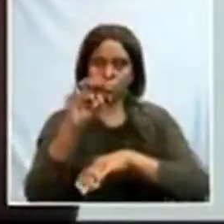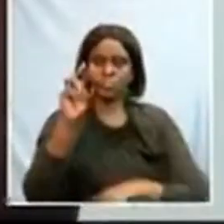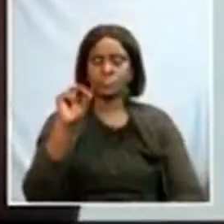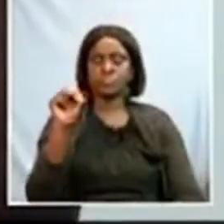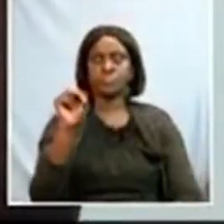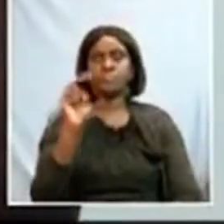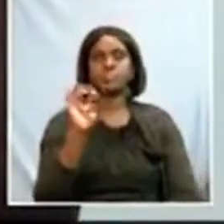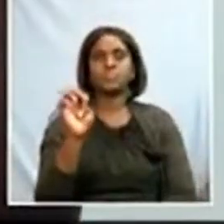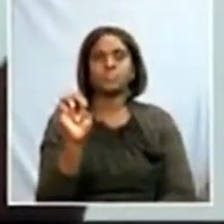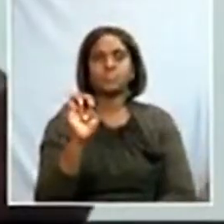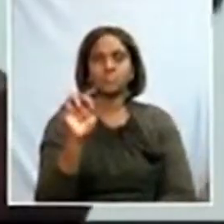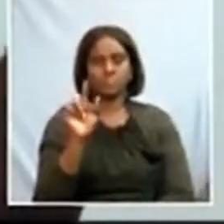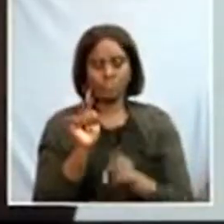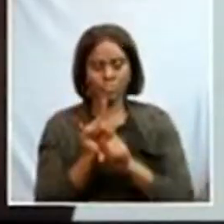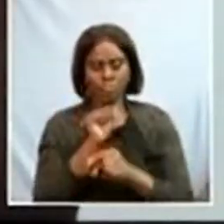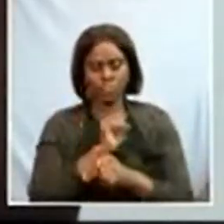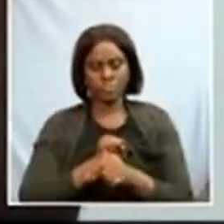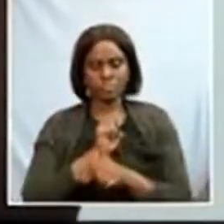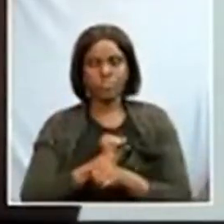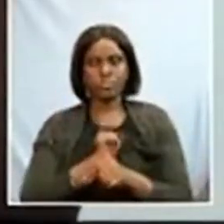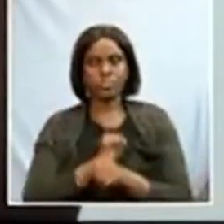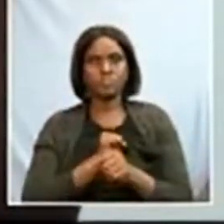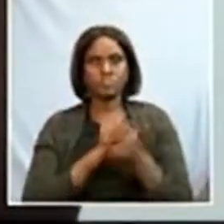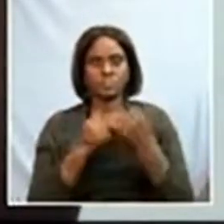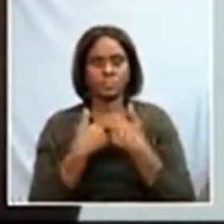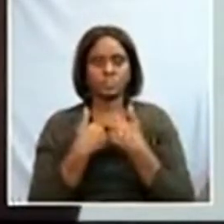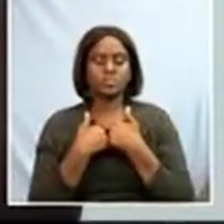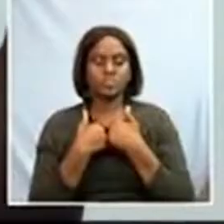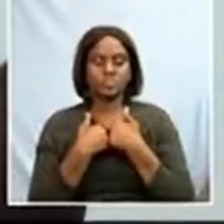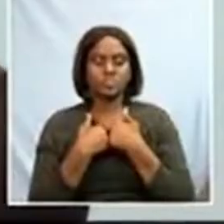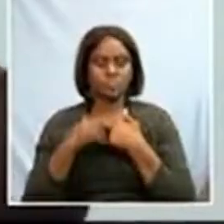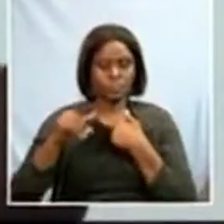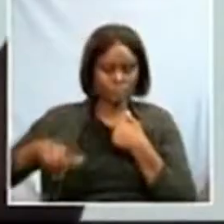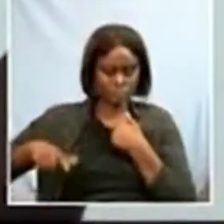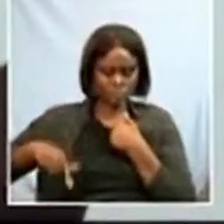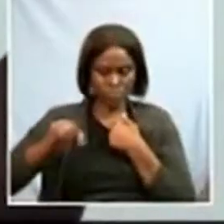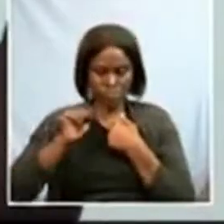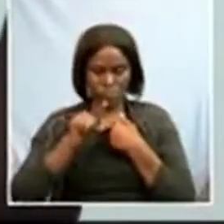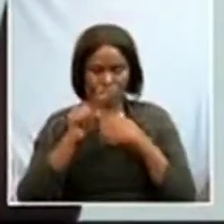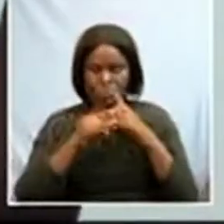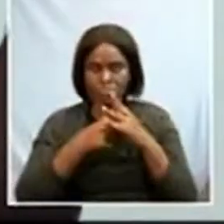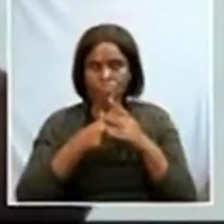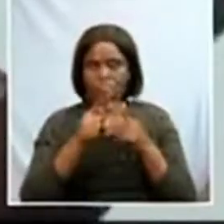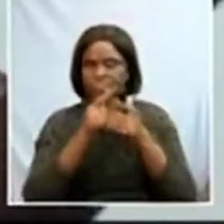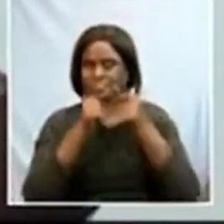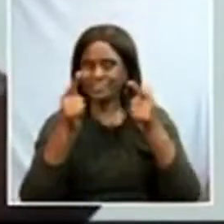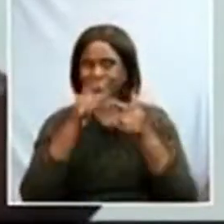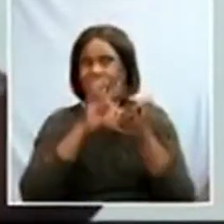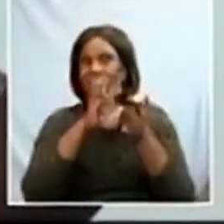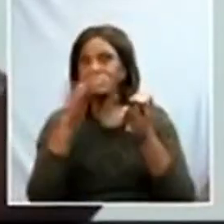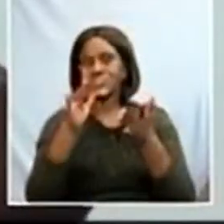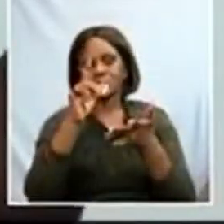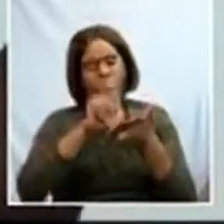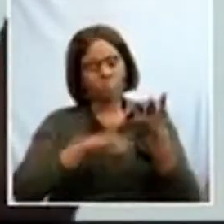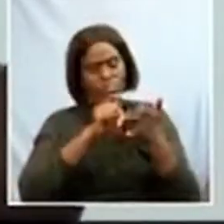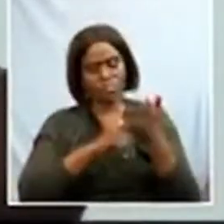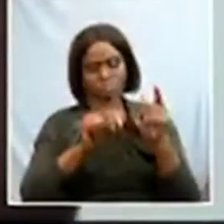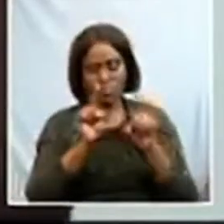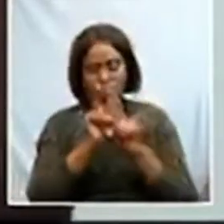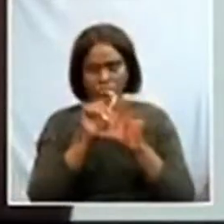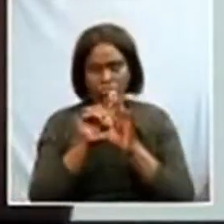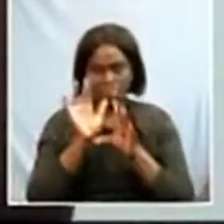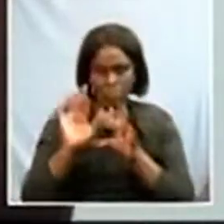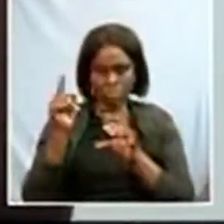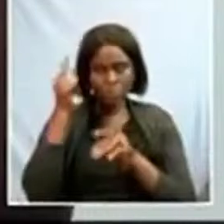M&E. Unfortunately, the delay is coming at a huge cost on the part